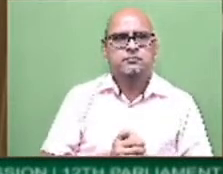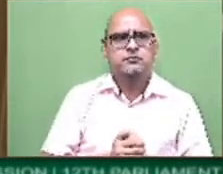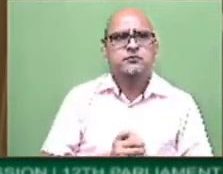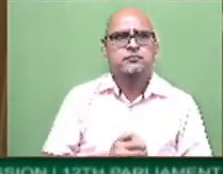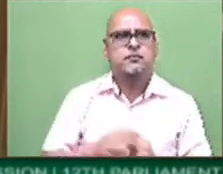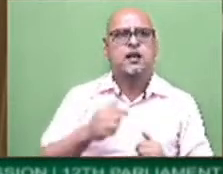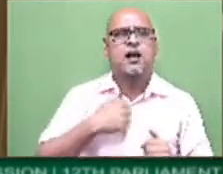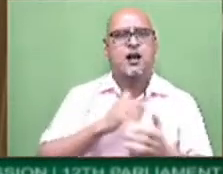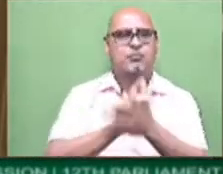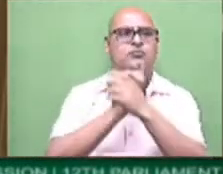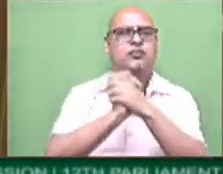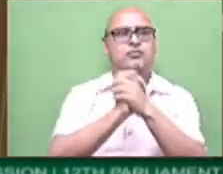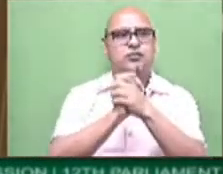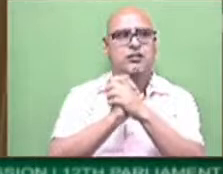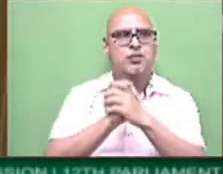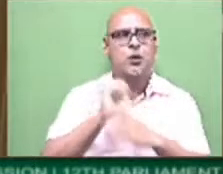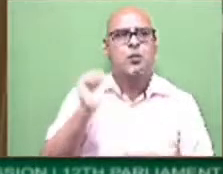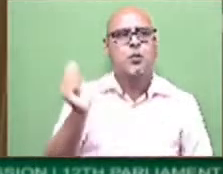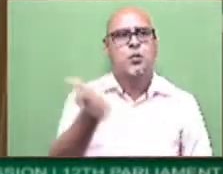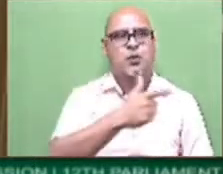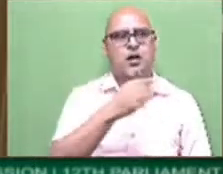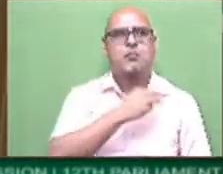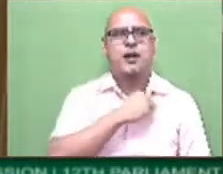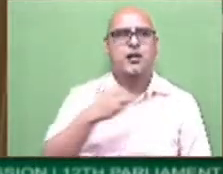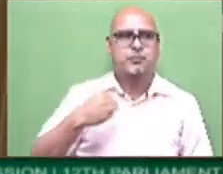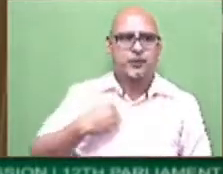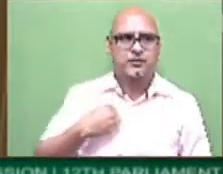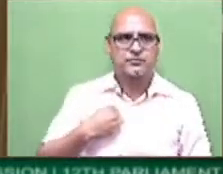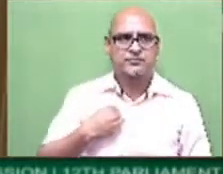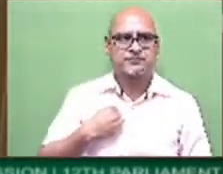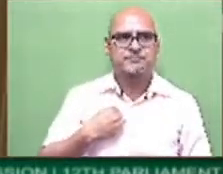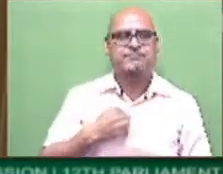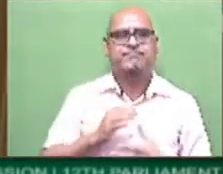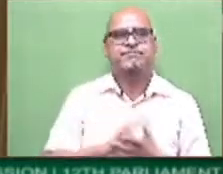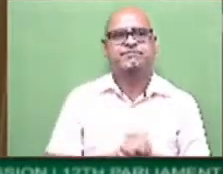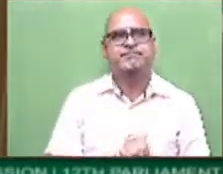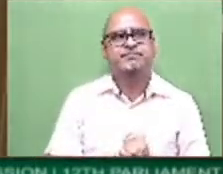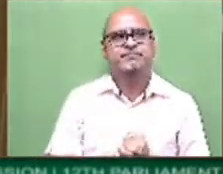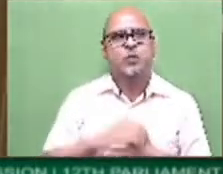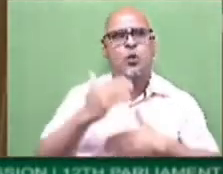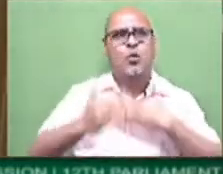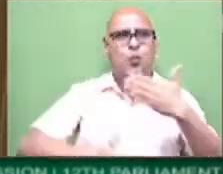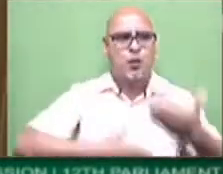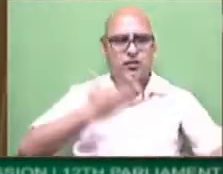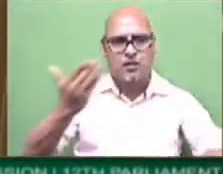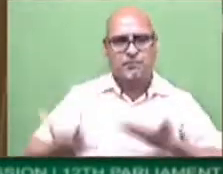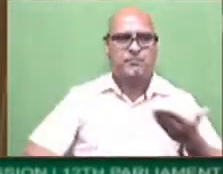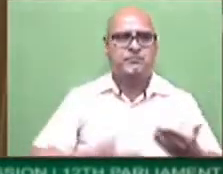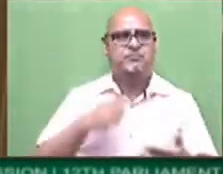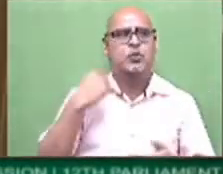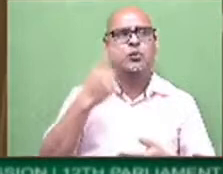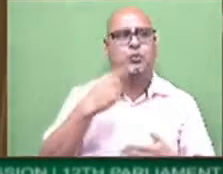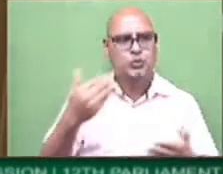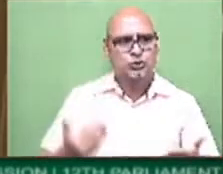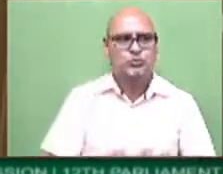on their victory at the recent polls, and to say a special welcome, especially to the new faces joining us here today.